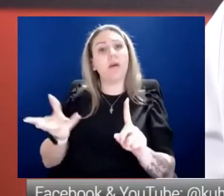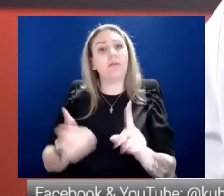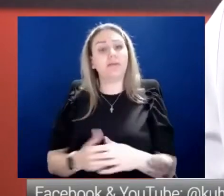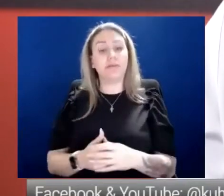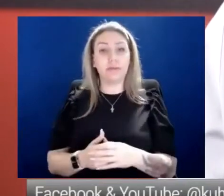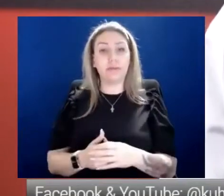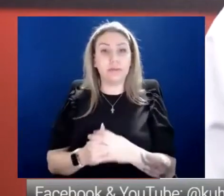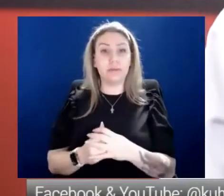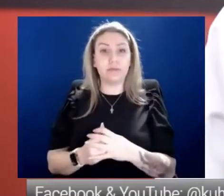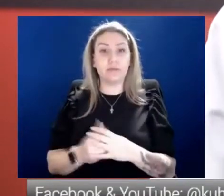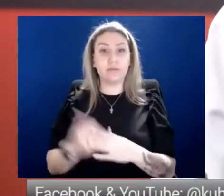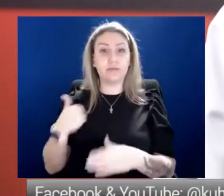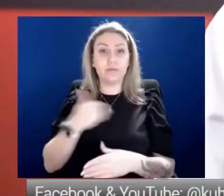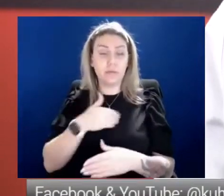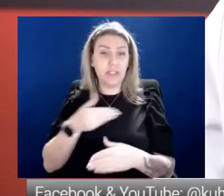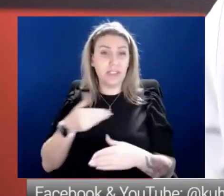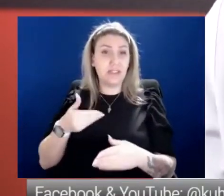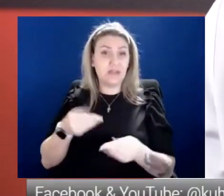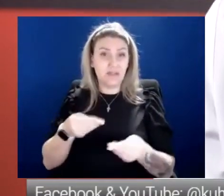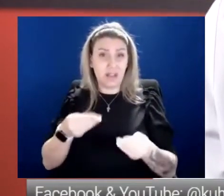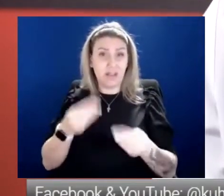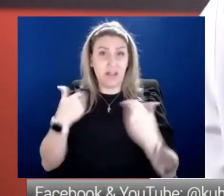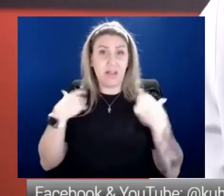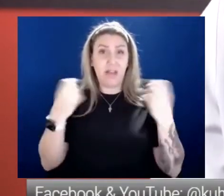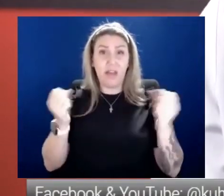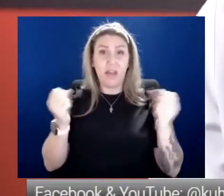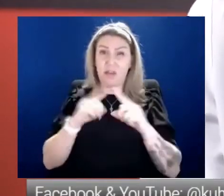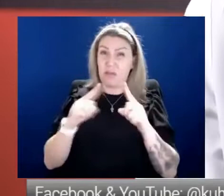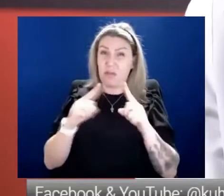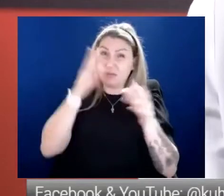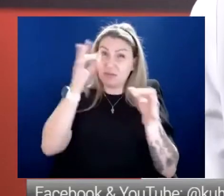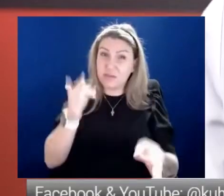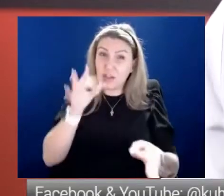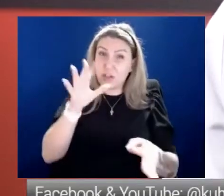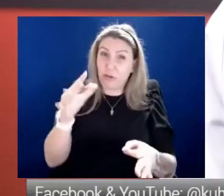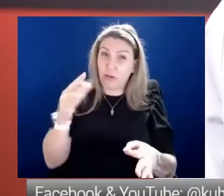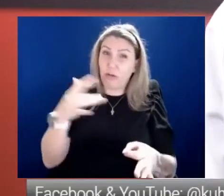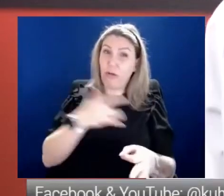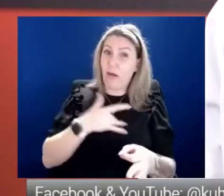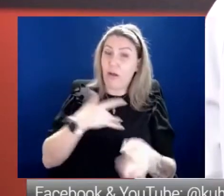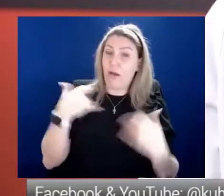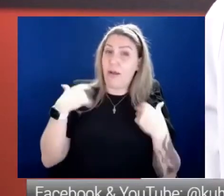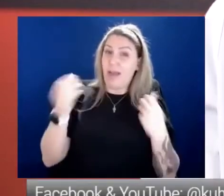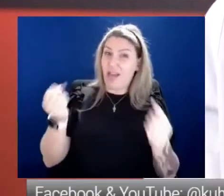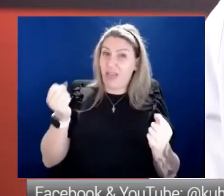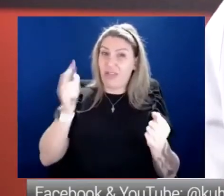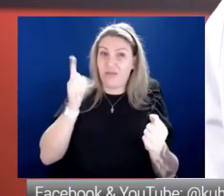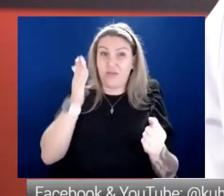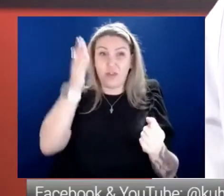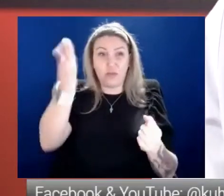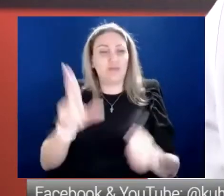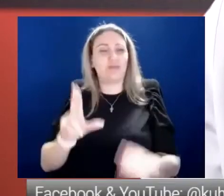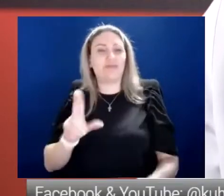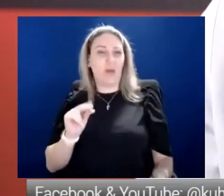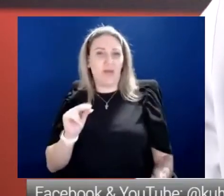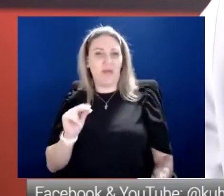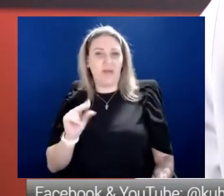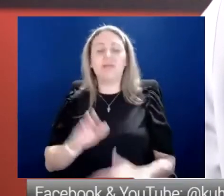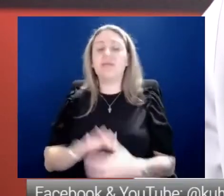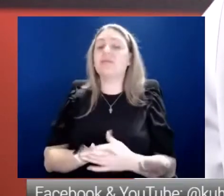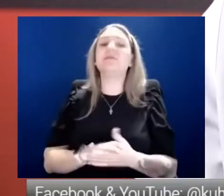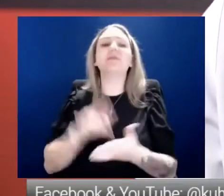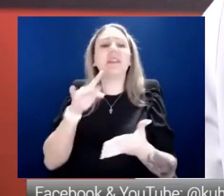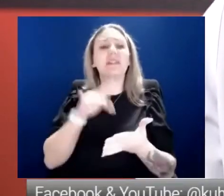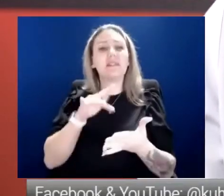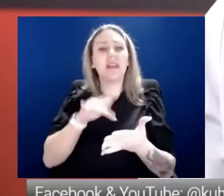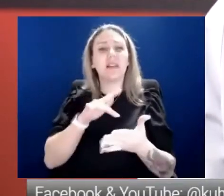healthy for a woman, but is it going to determine her long-term heart health? The answer is no. And the last thing we want to do is take studies like this and then shame a woman or